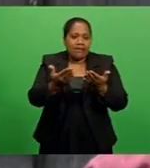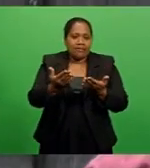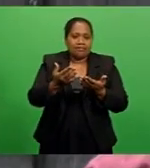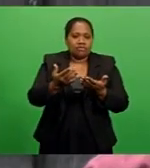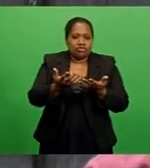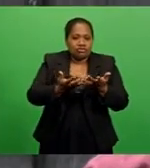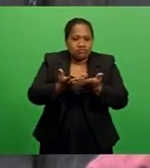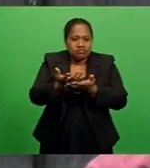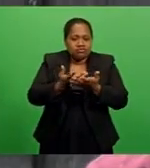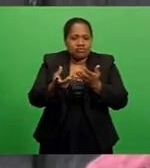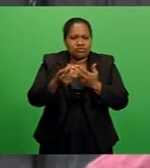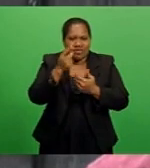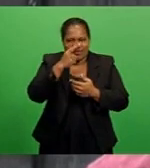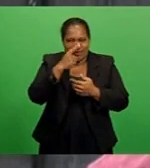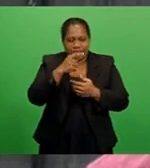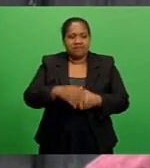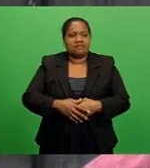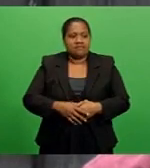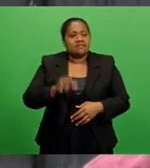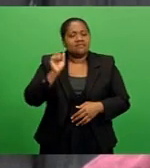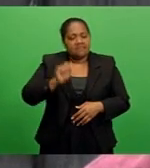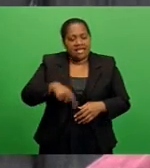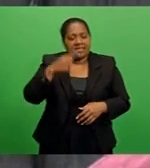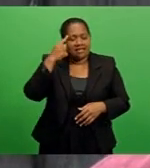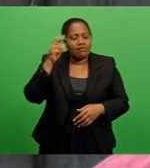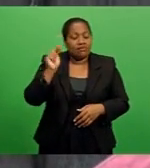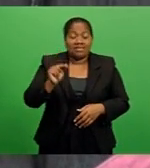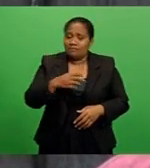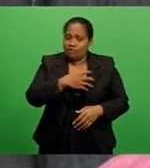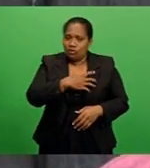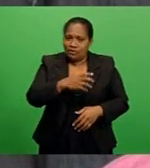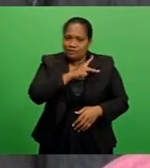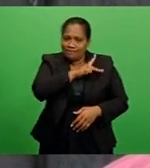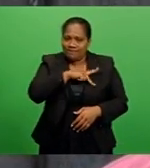I think we need more, because